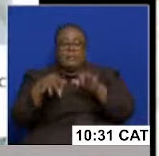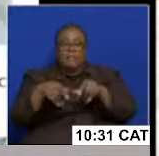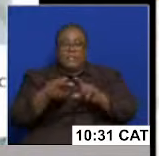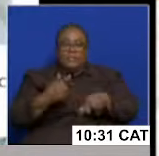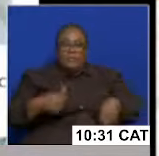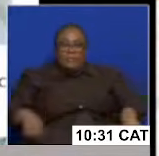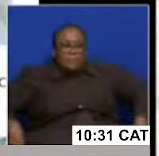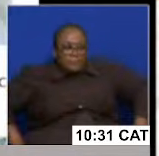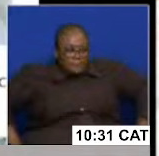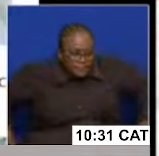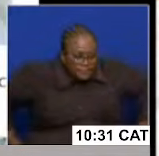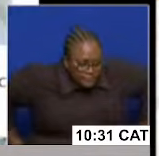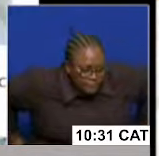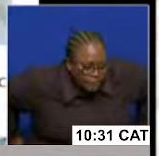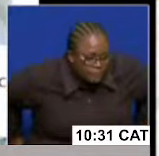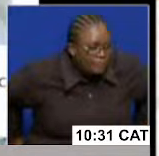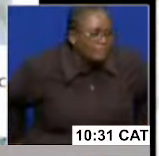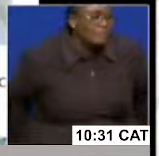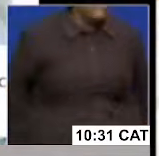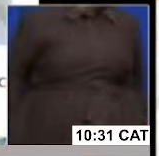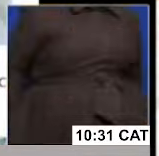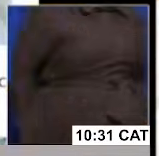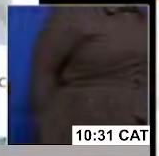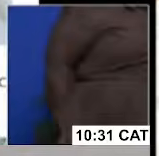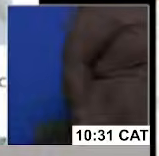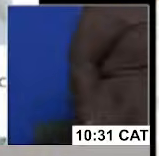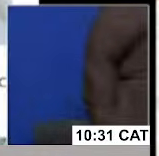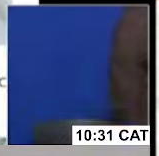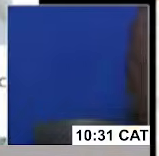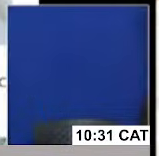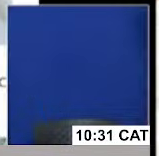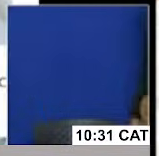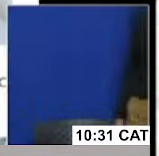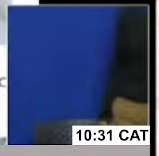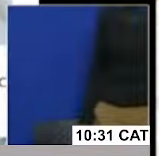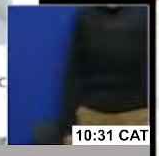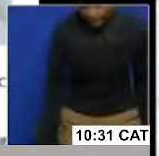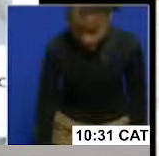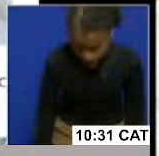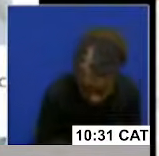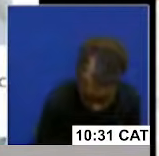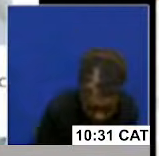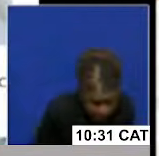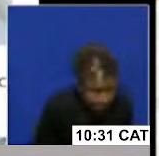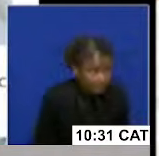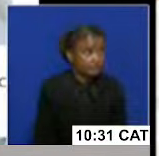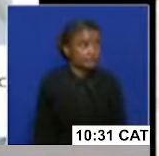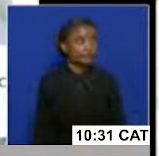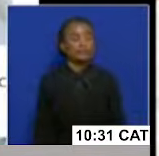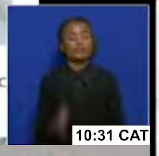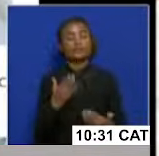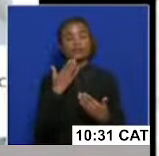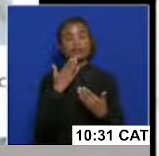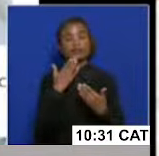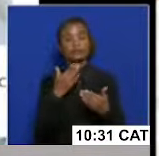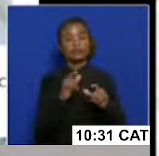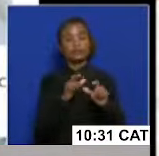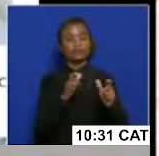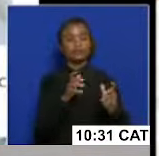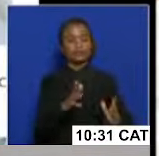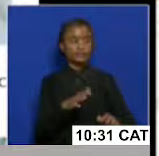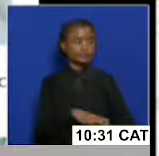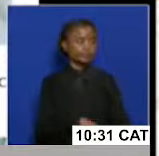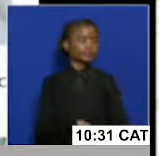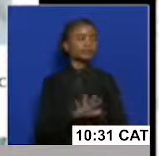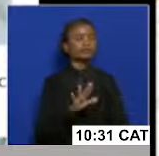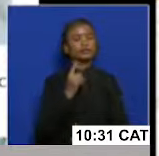Thank you, Commissioner, that's So correct. it seems it's pointing at the person, not the vehicle. Thank you, Commissioner. Witness K, if